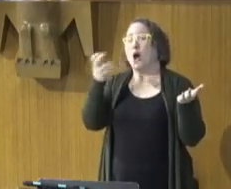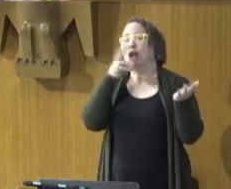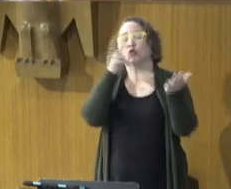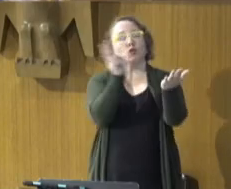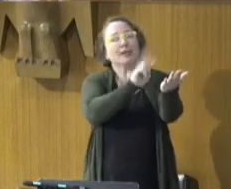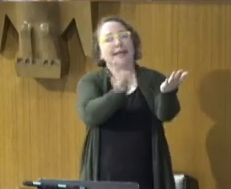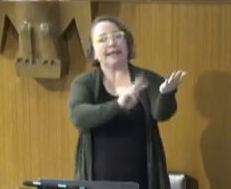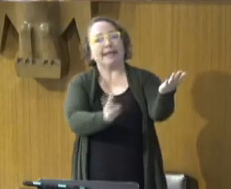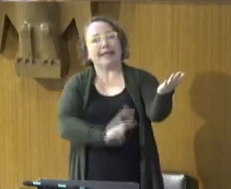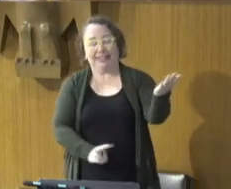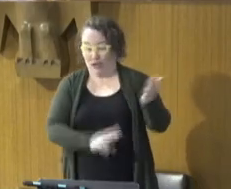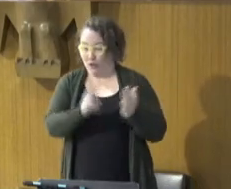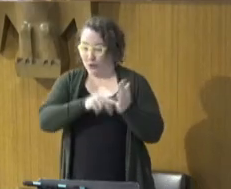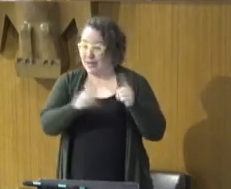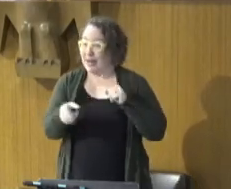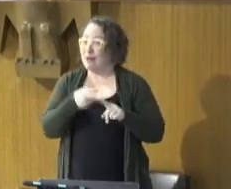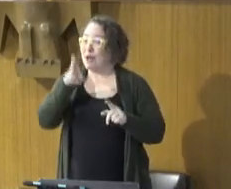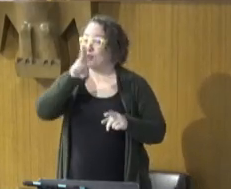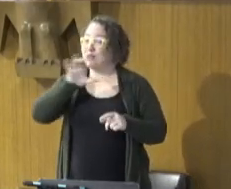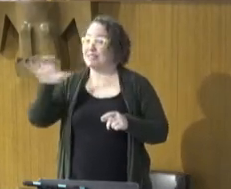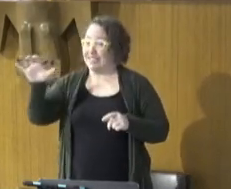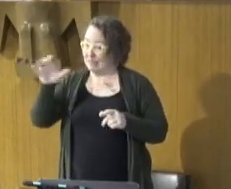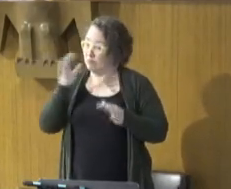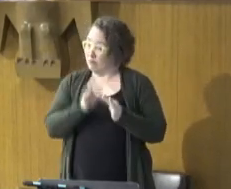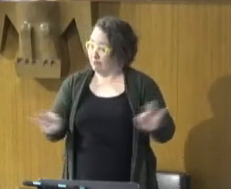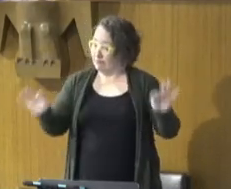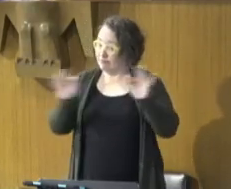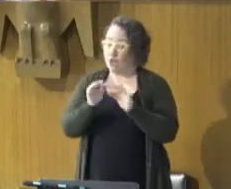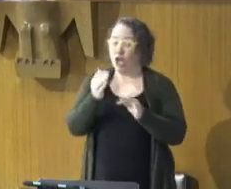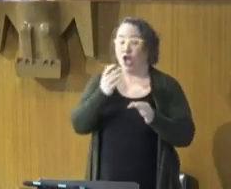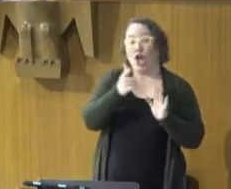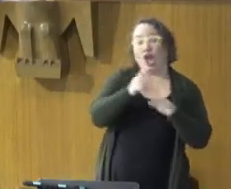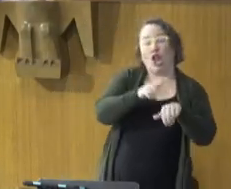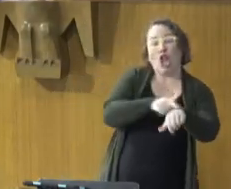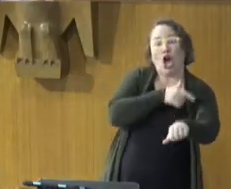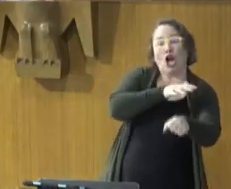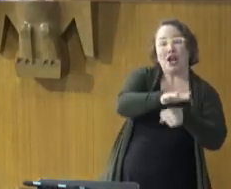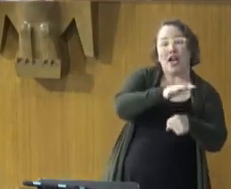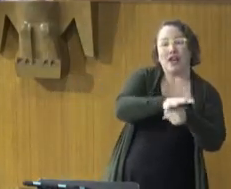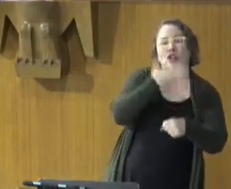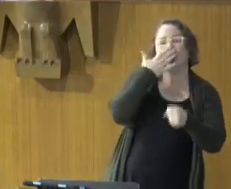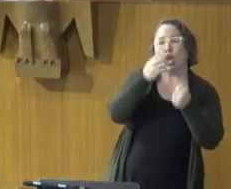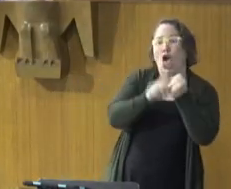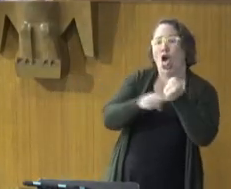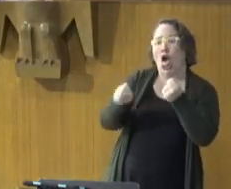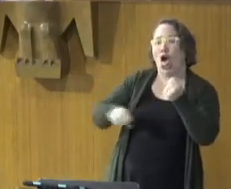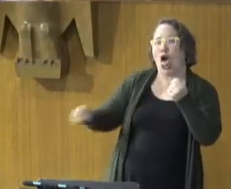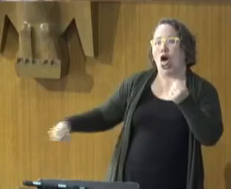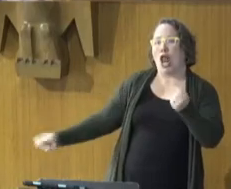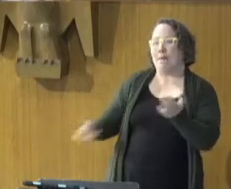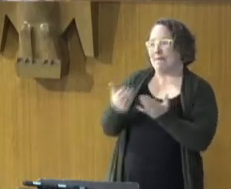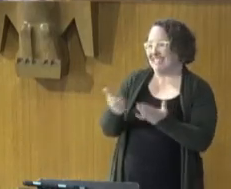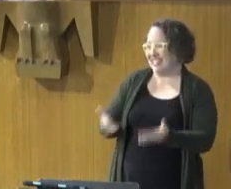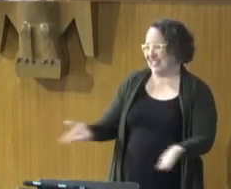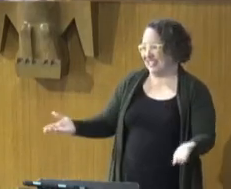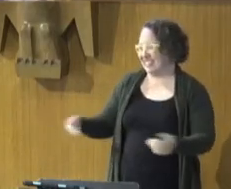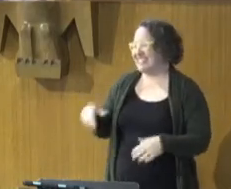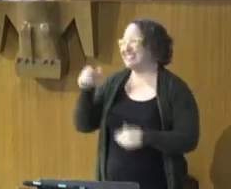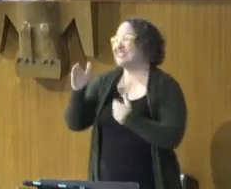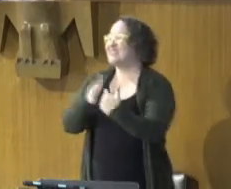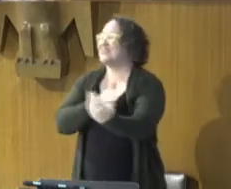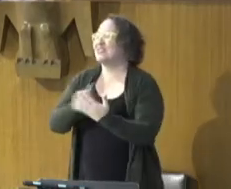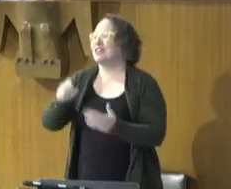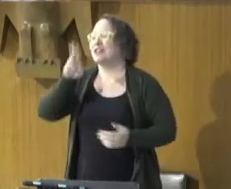the one on the UCC is a good one to read. It's long enough. It's good procrastination material. The UCC has always